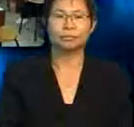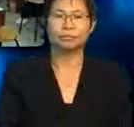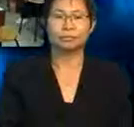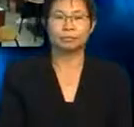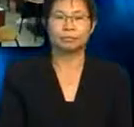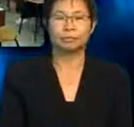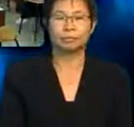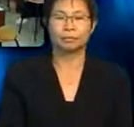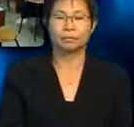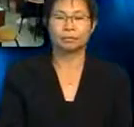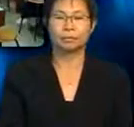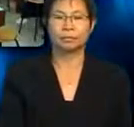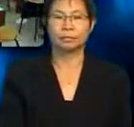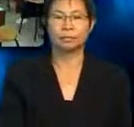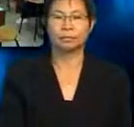Okay, come.